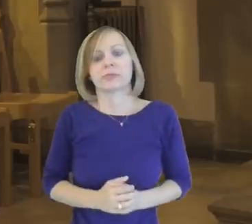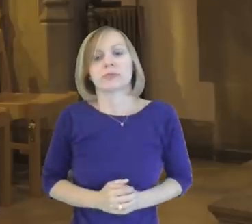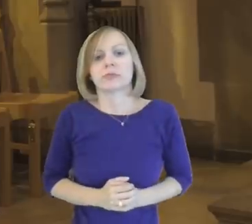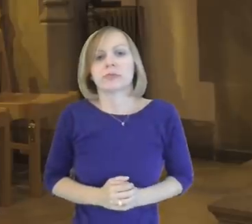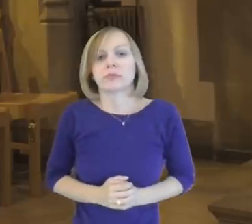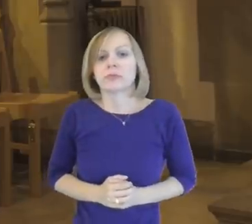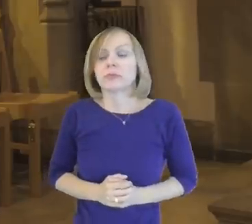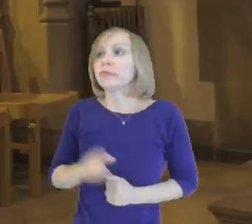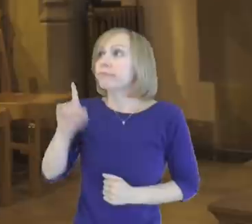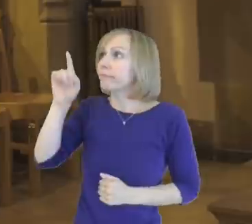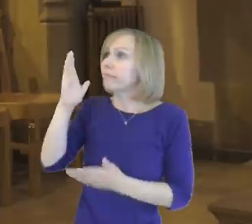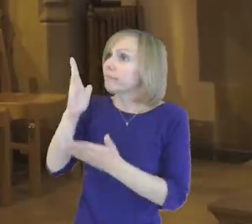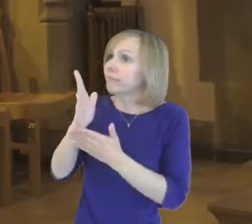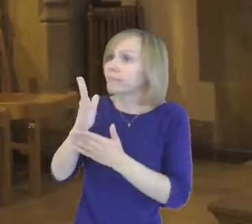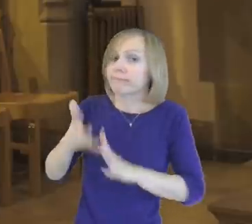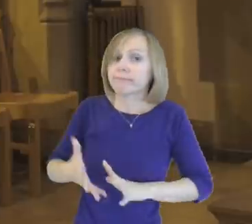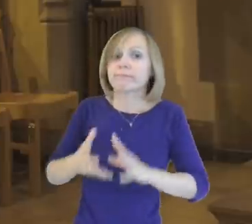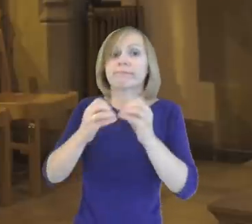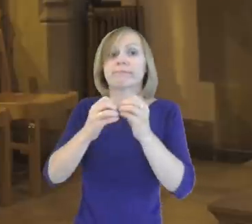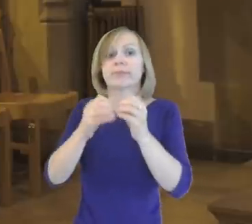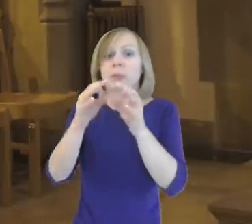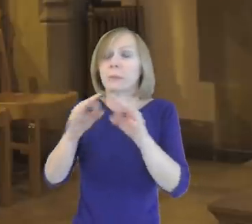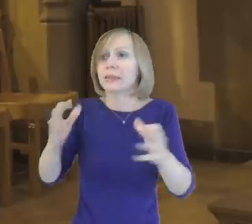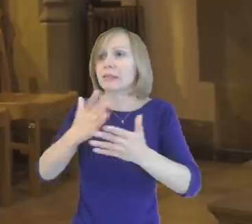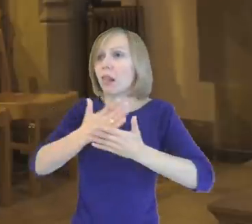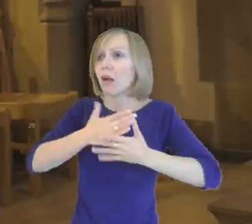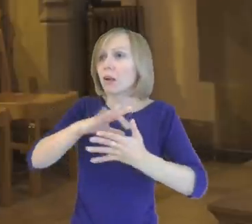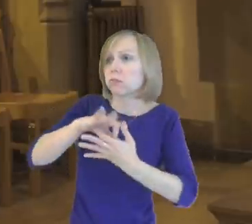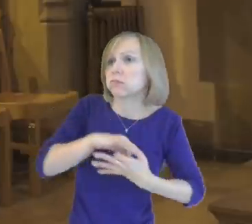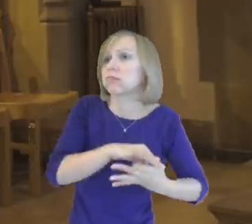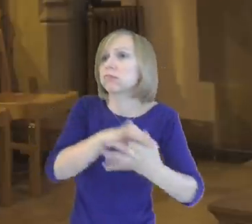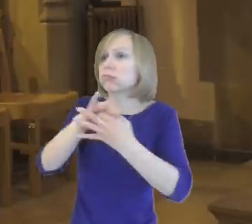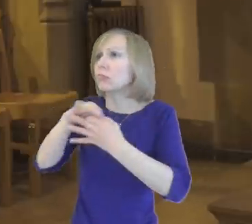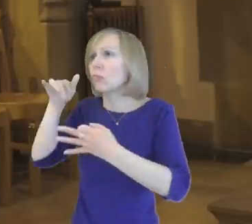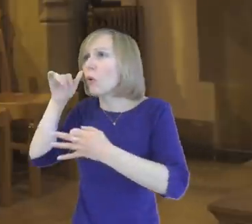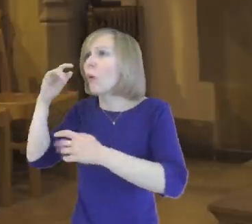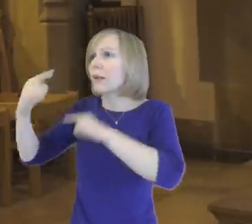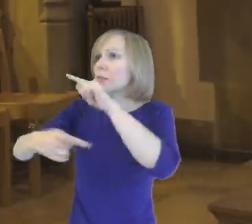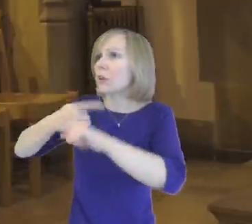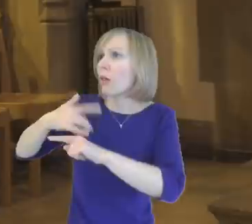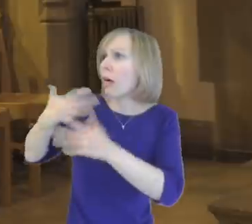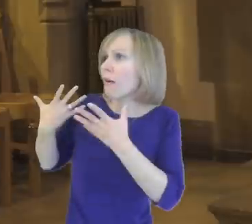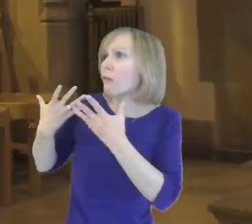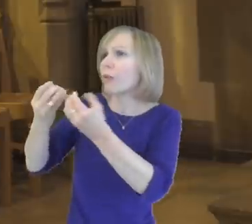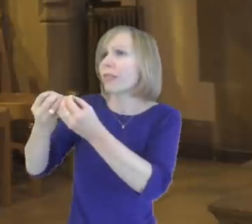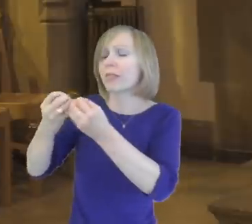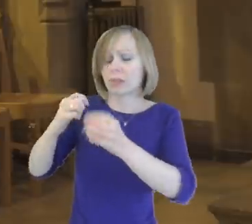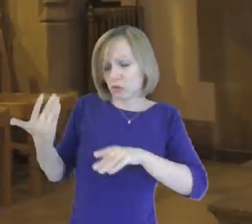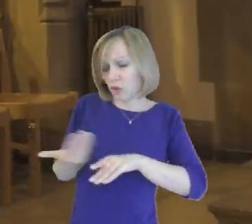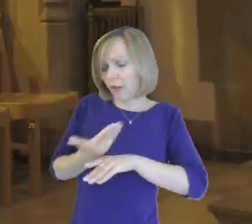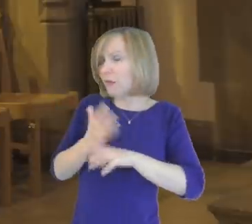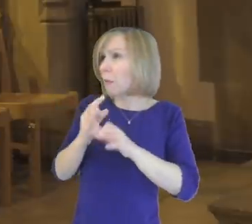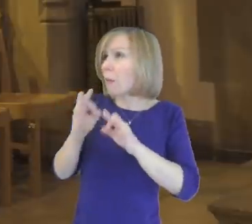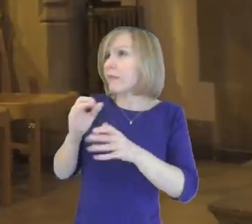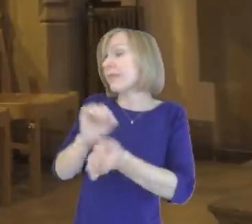O God, who art the author of peace and lover of concord, in knowledge of whom standeth our eternal life, whose service is perfect freedom, defend